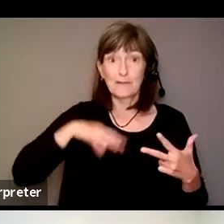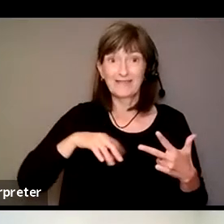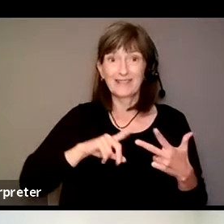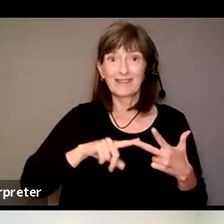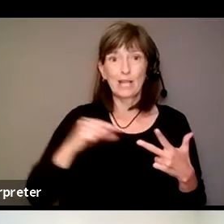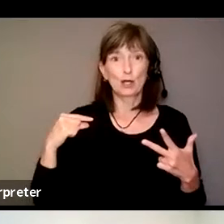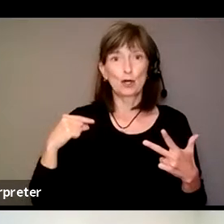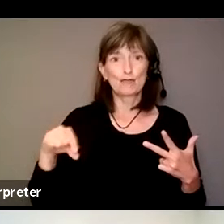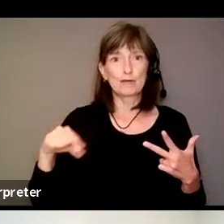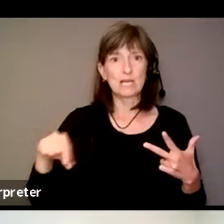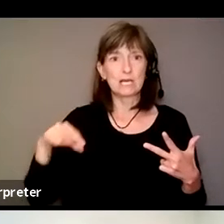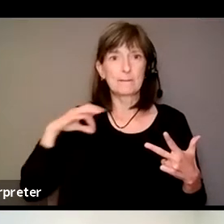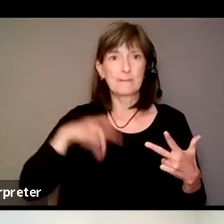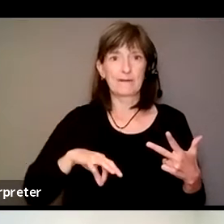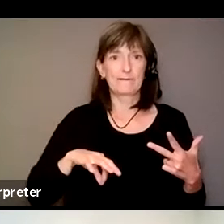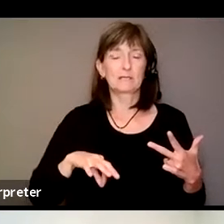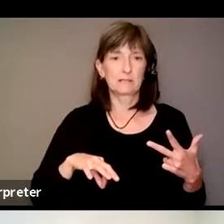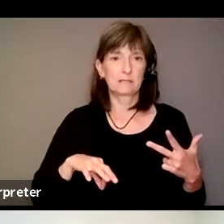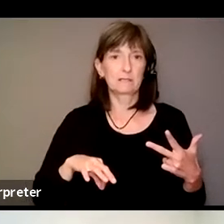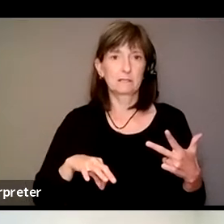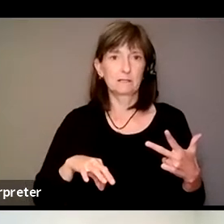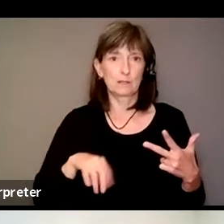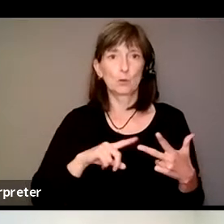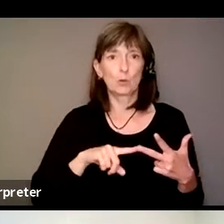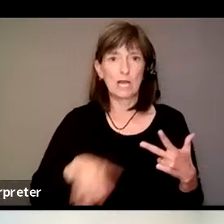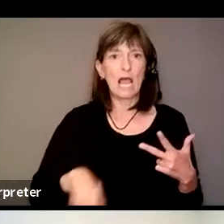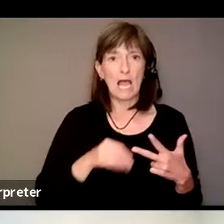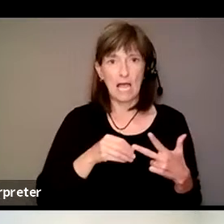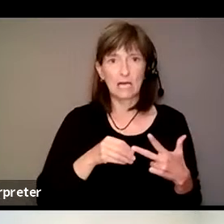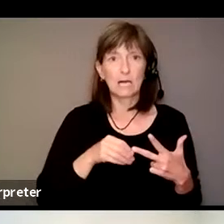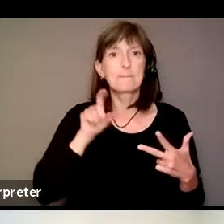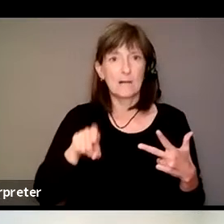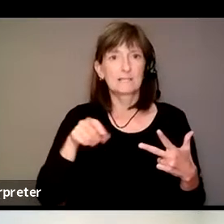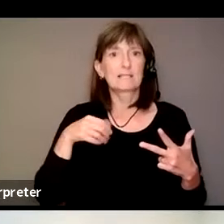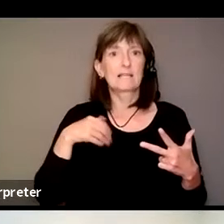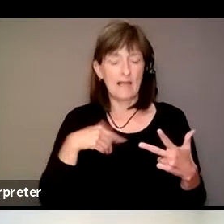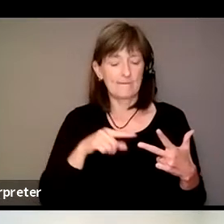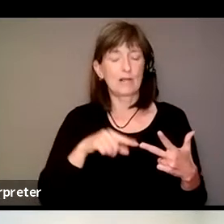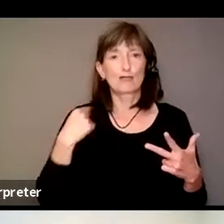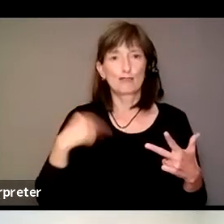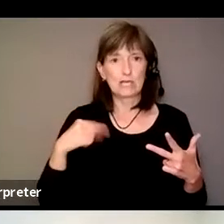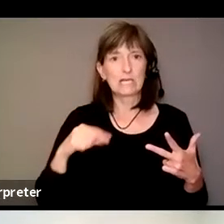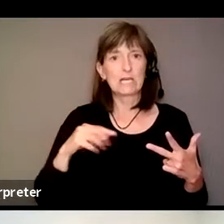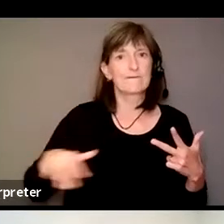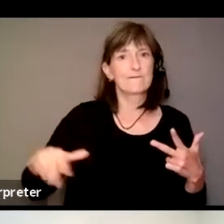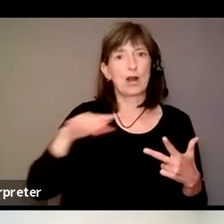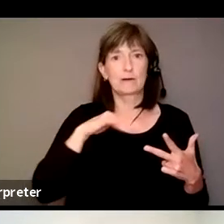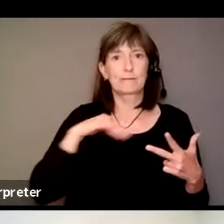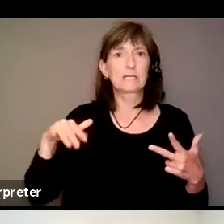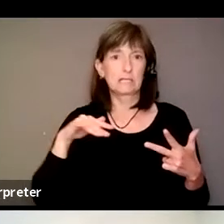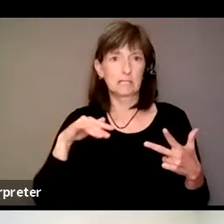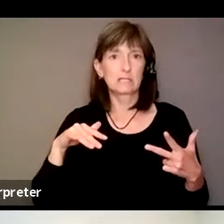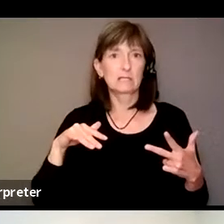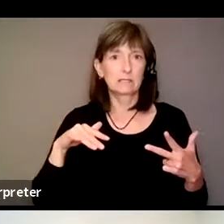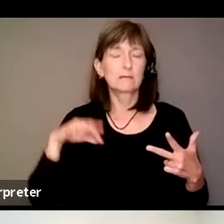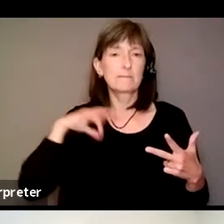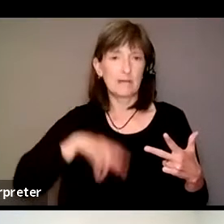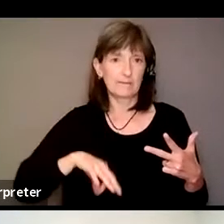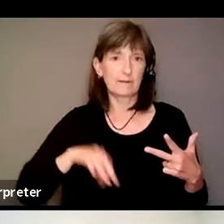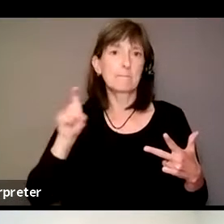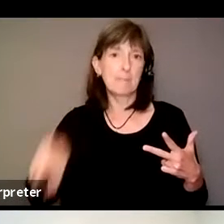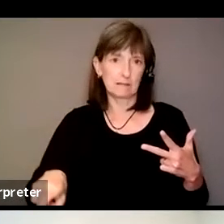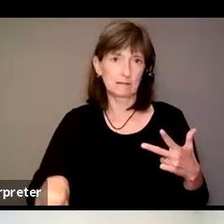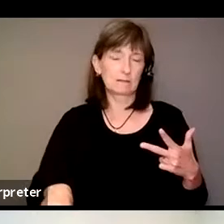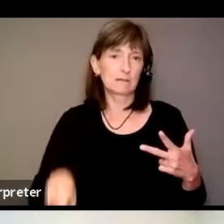benefit to this community? So it has to have a checkbox on the green for us to move forward. And by doing that,